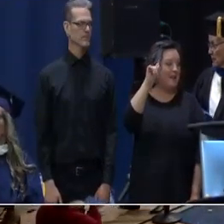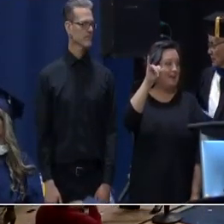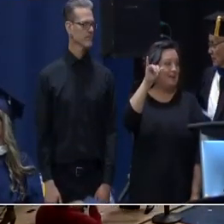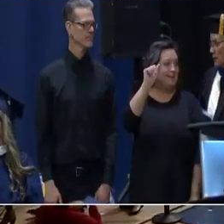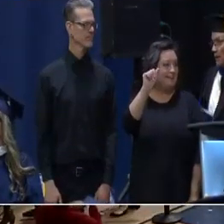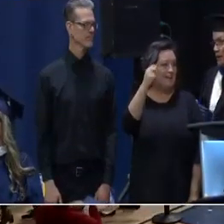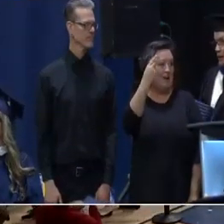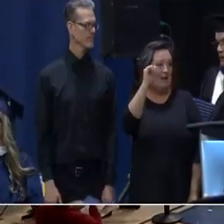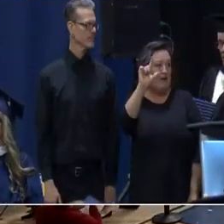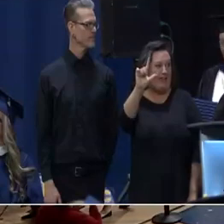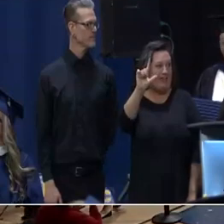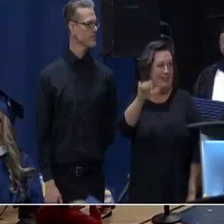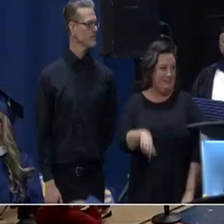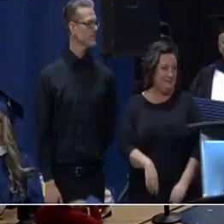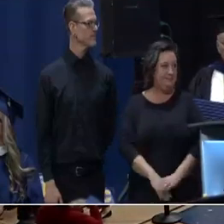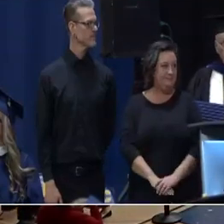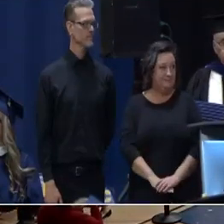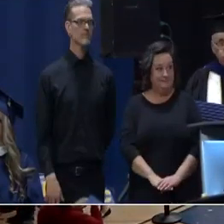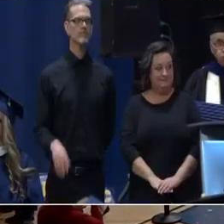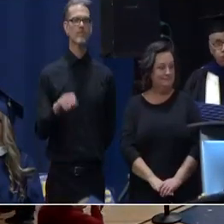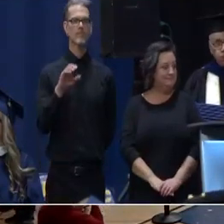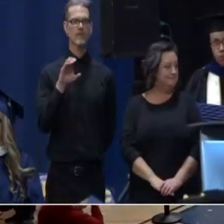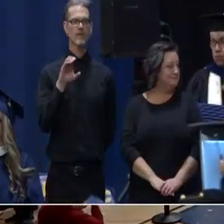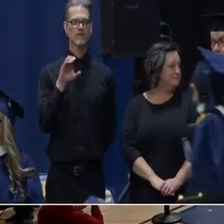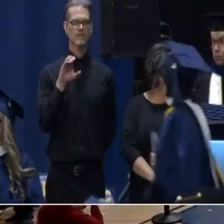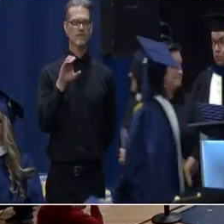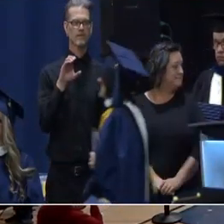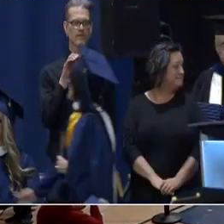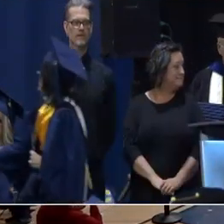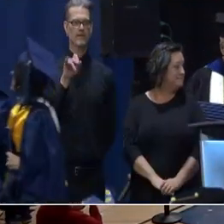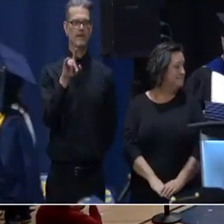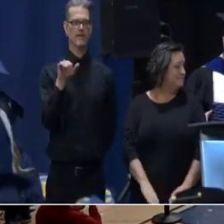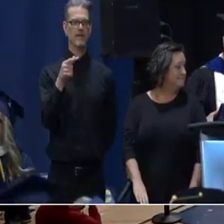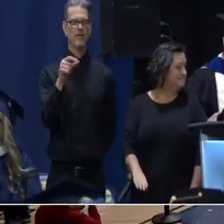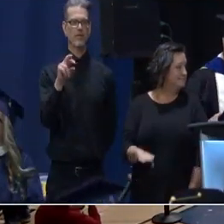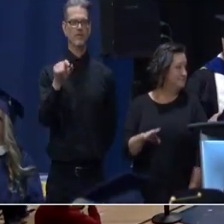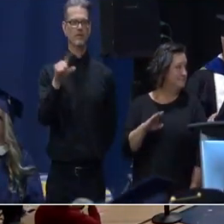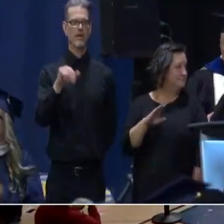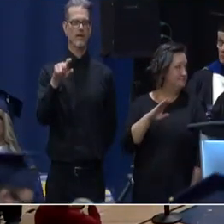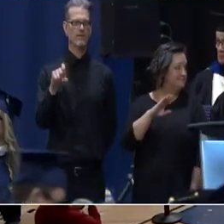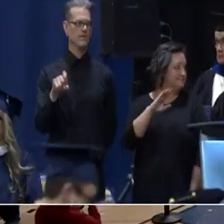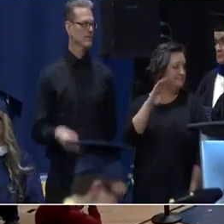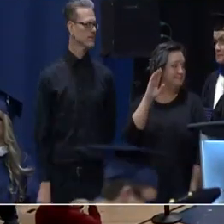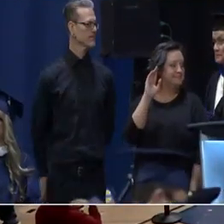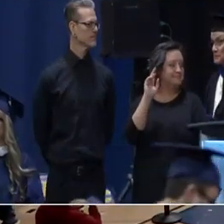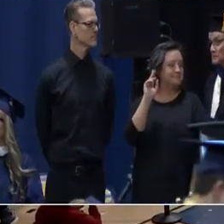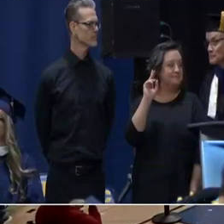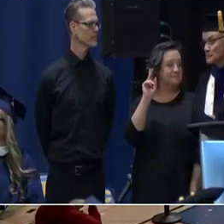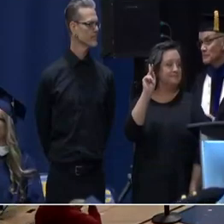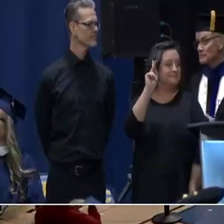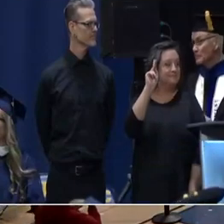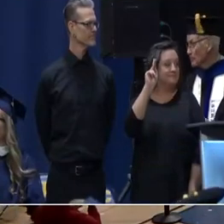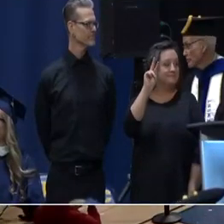Juanita Hall. Cindy Gonzalez.